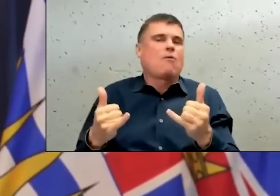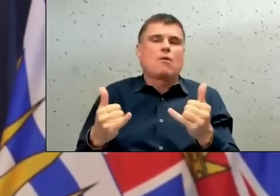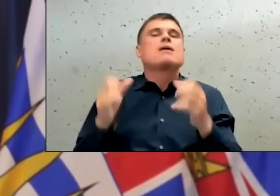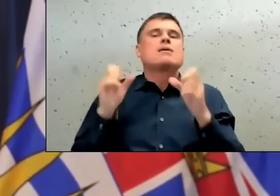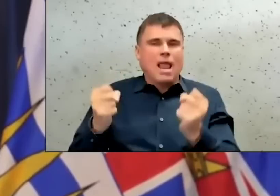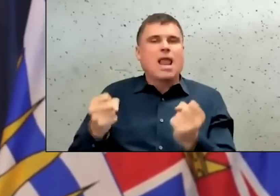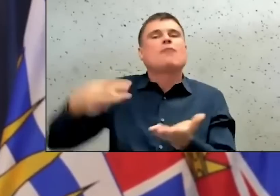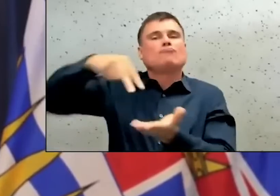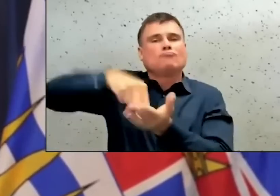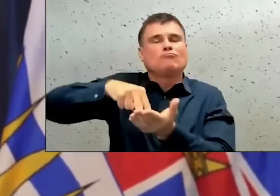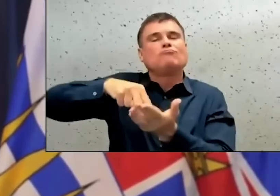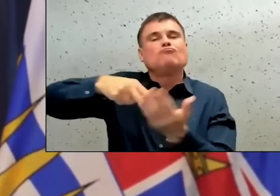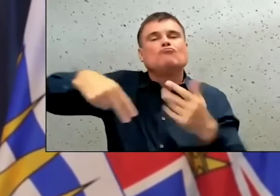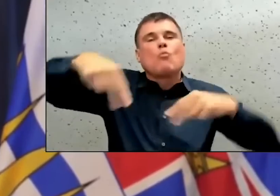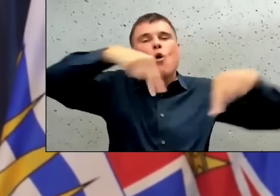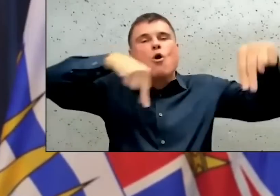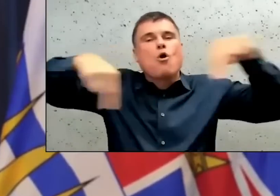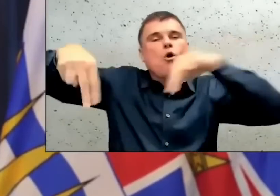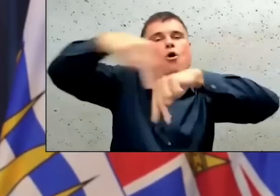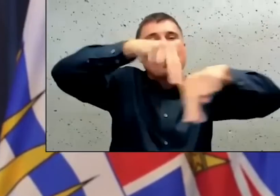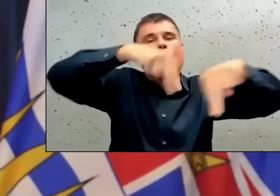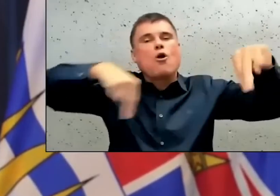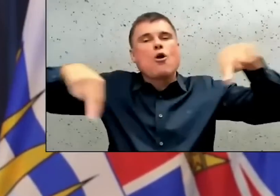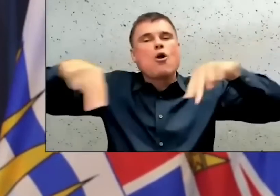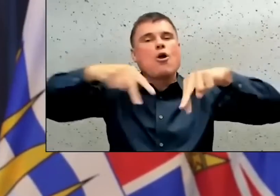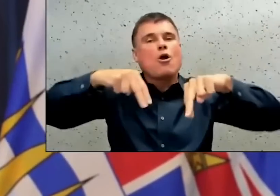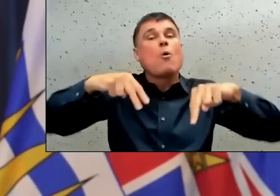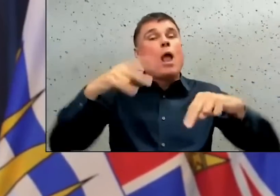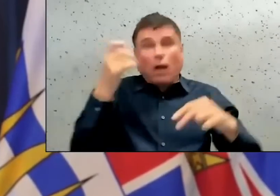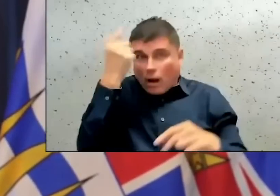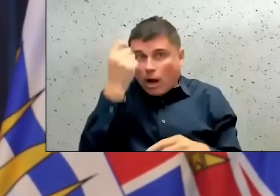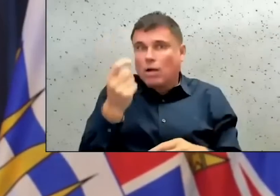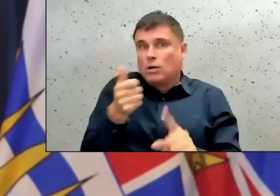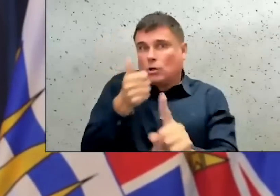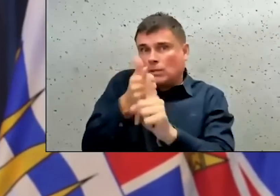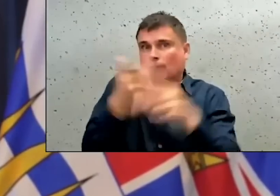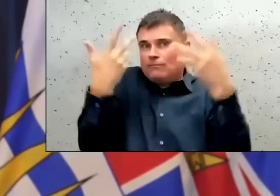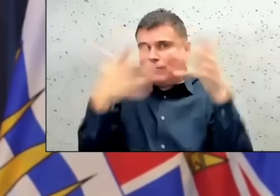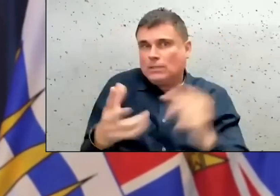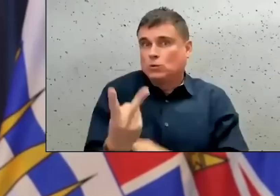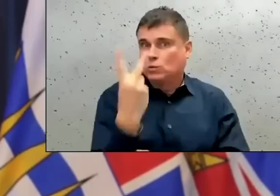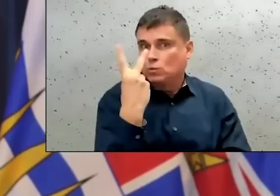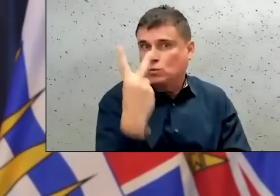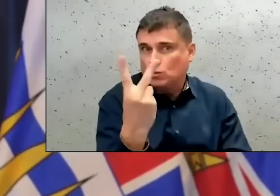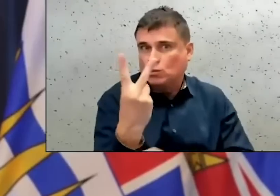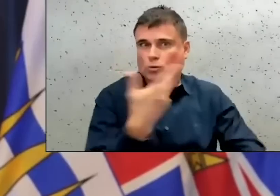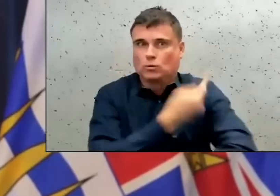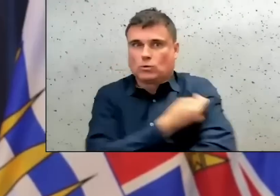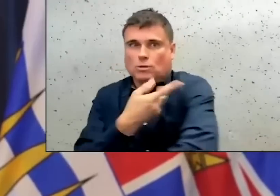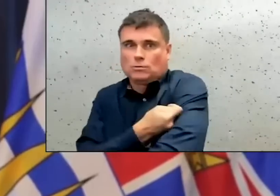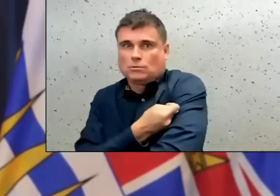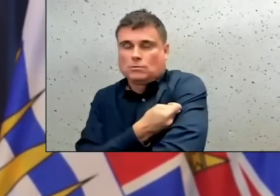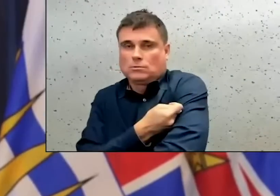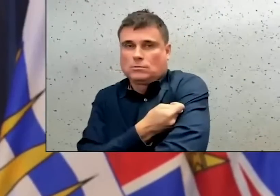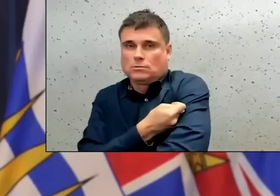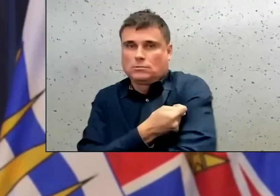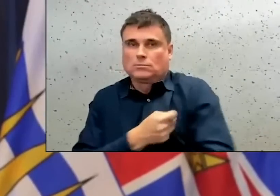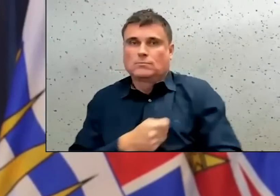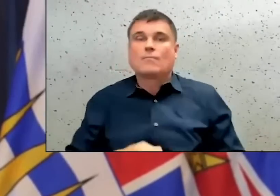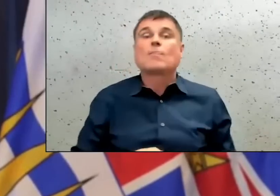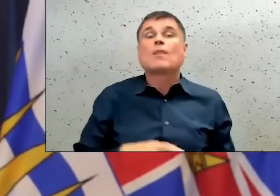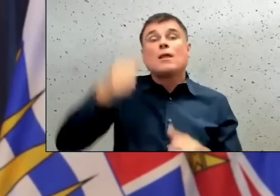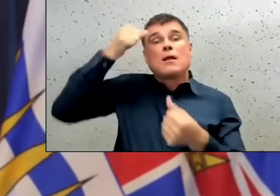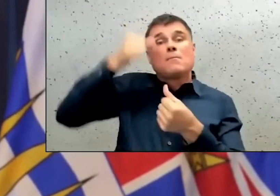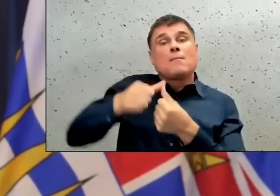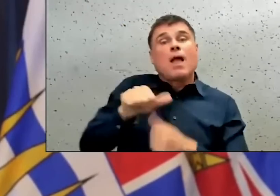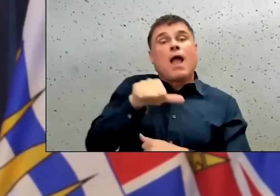that everybody in those situations will be fully vaccinated. I will remind people, of course, that the other public health